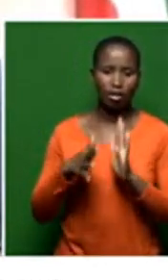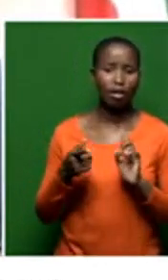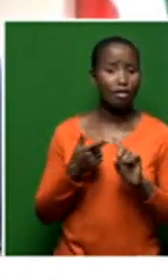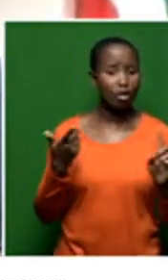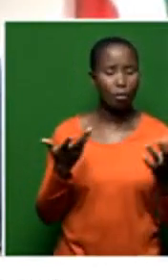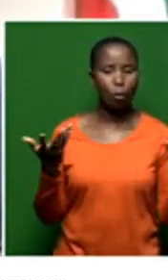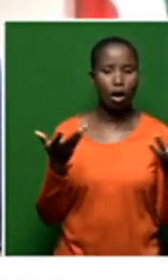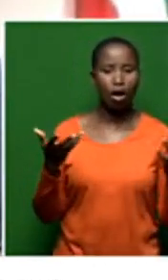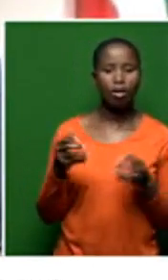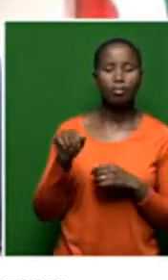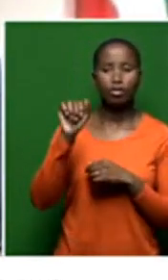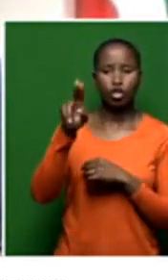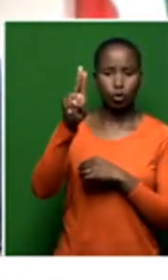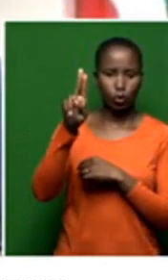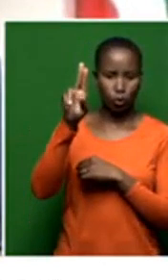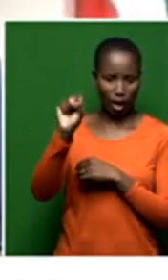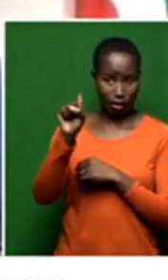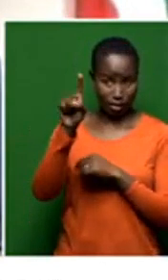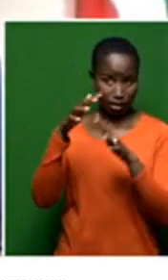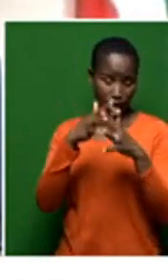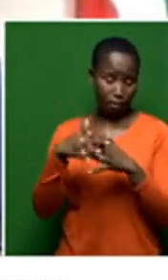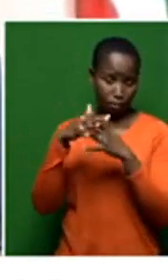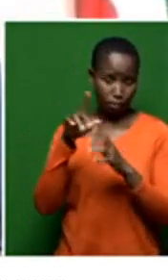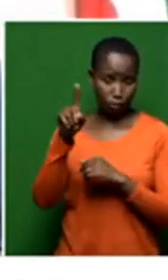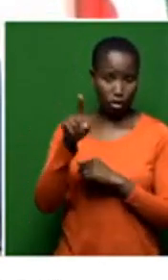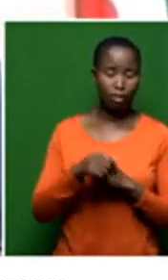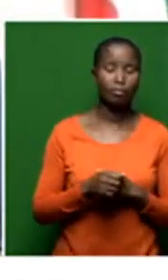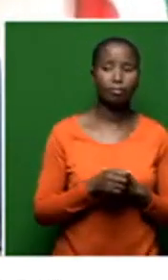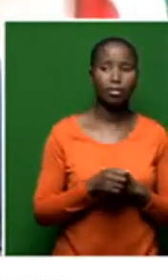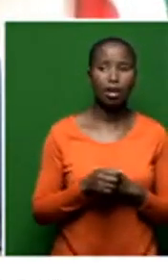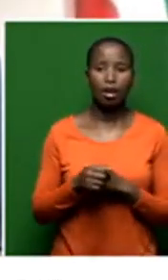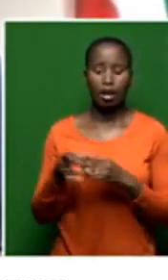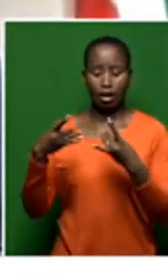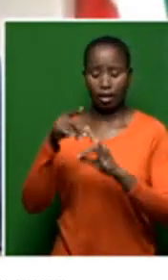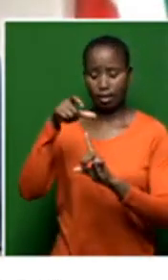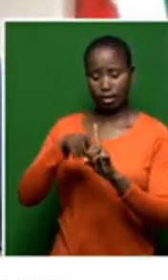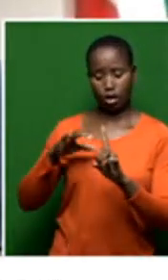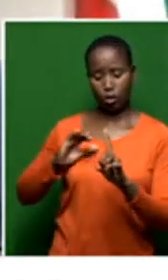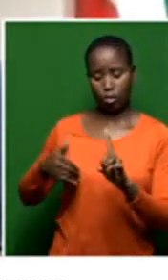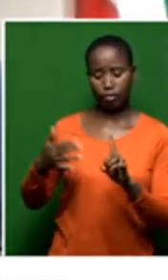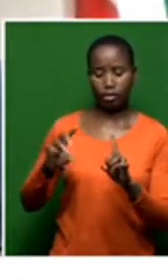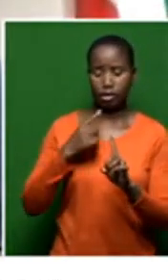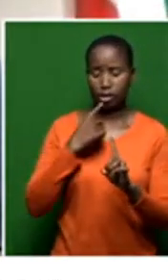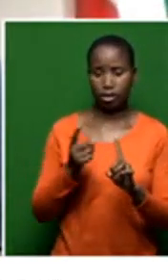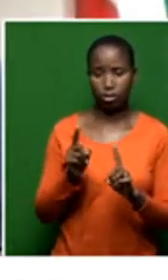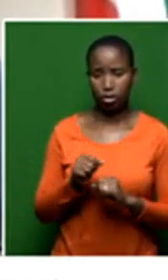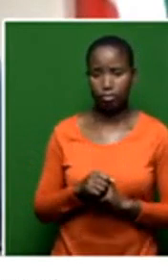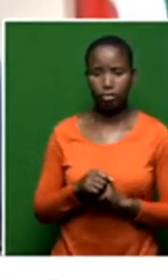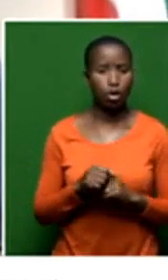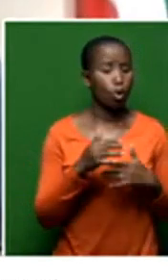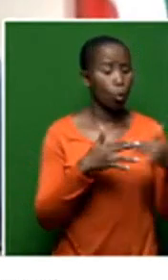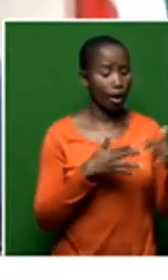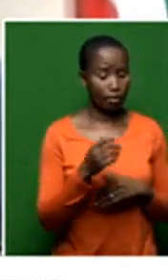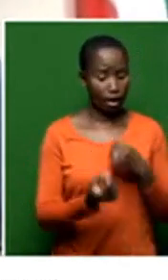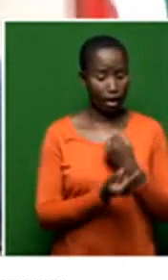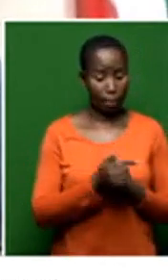US. And one of the things that the chairwoman said to me was, you should know that whatever you are dealing with in